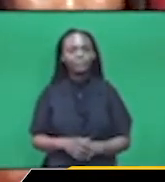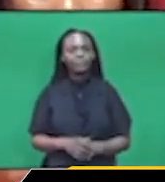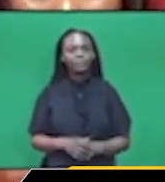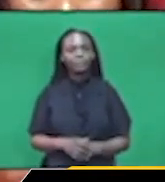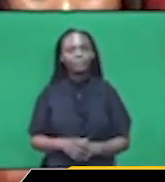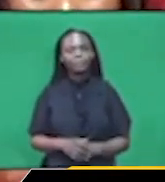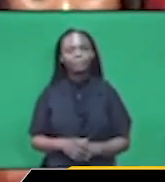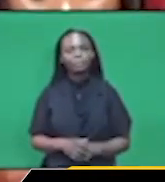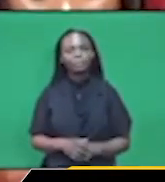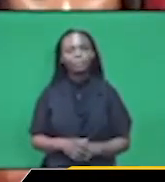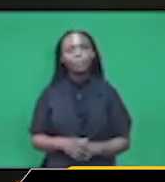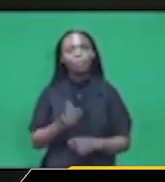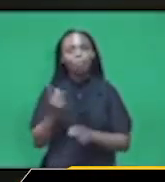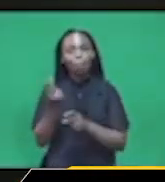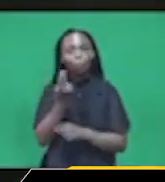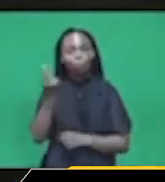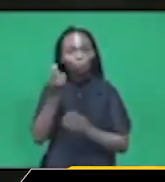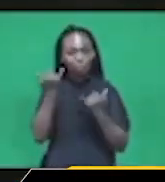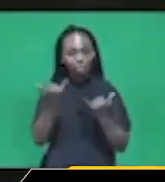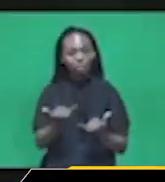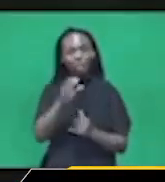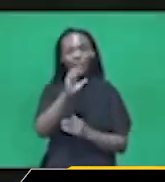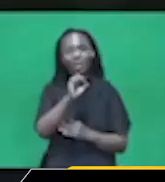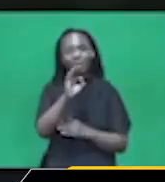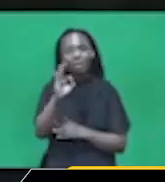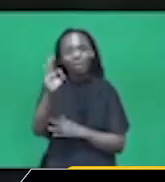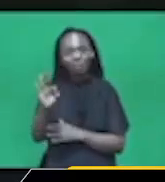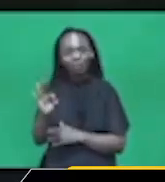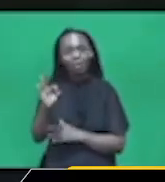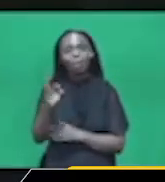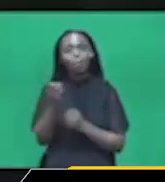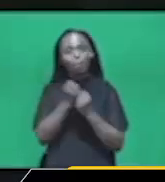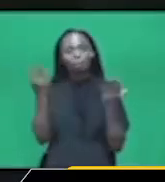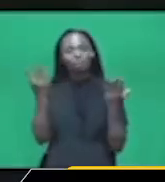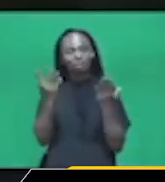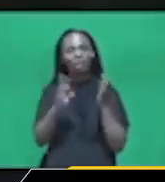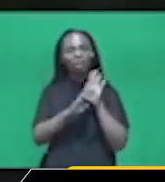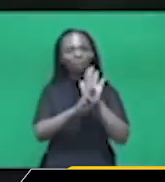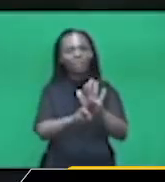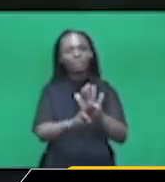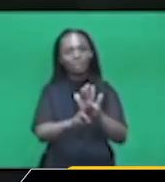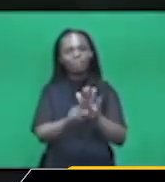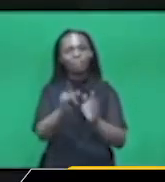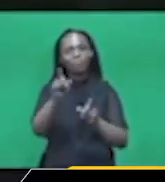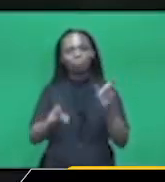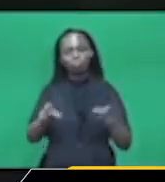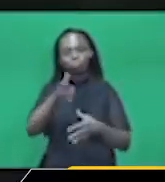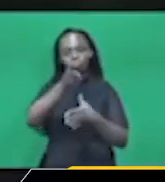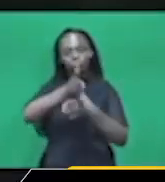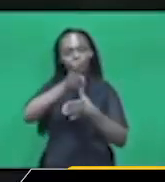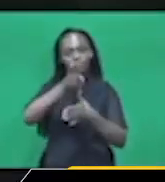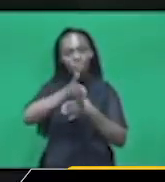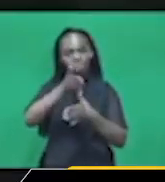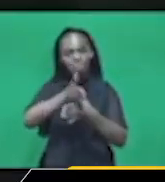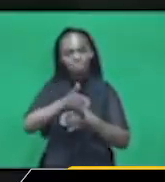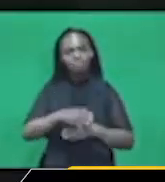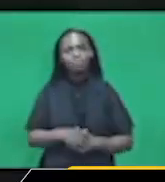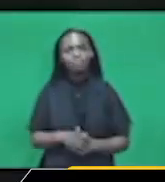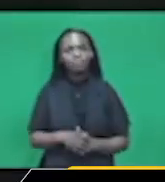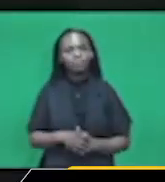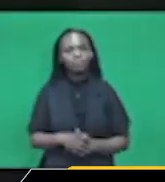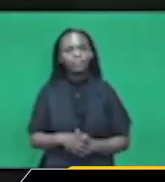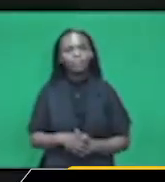Moreover, the EFF is known in the working class community for taking up struggles to access